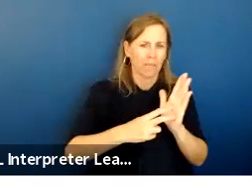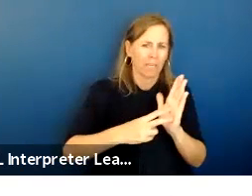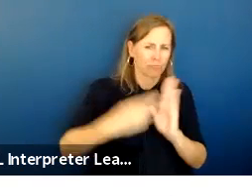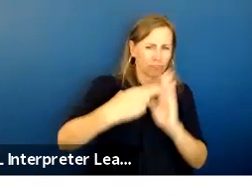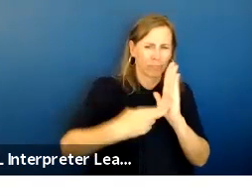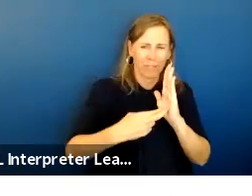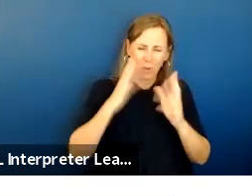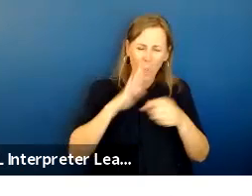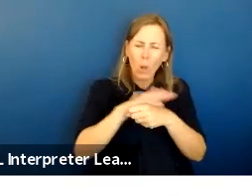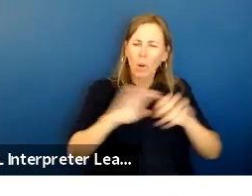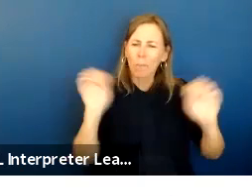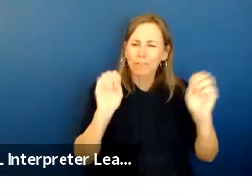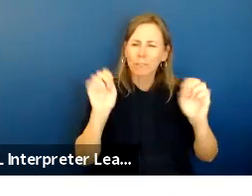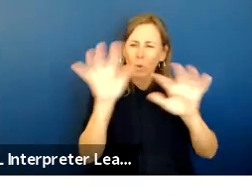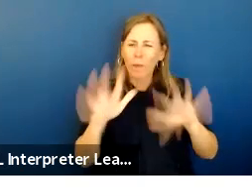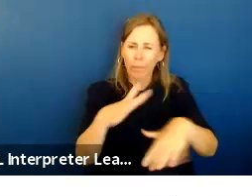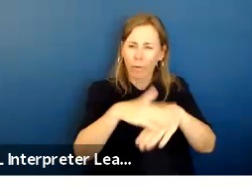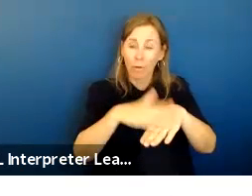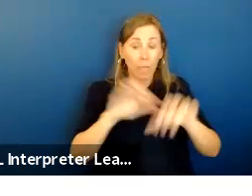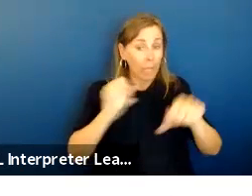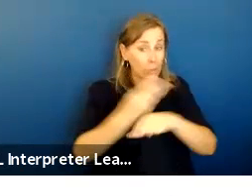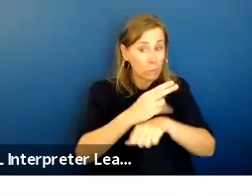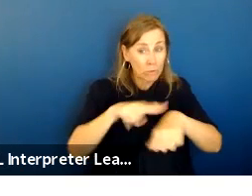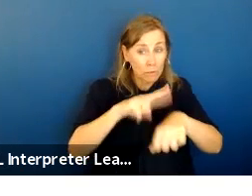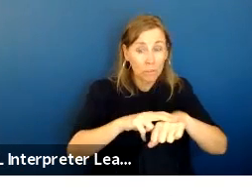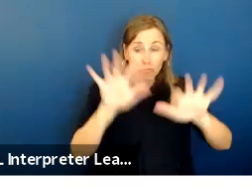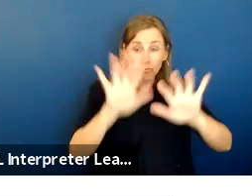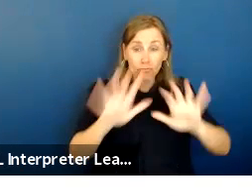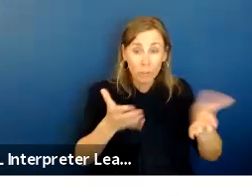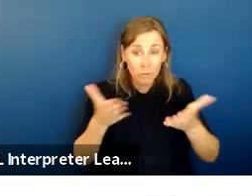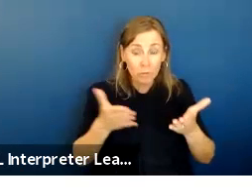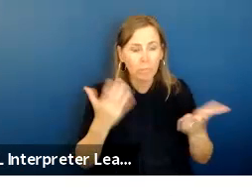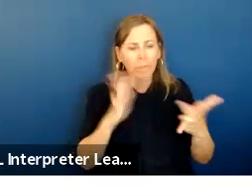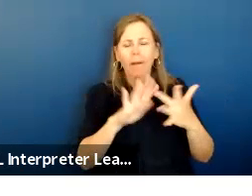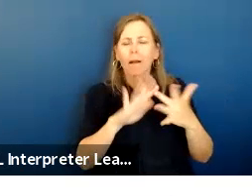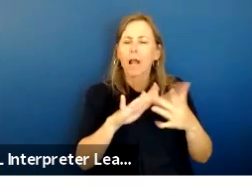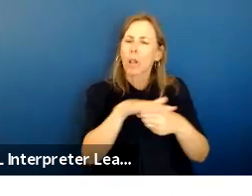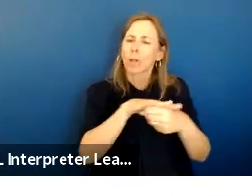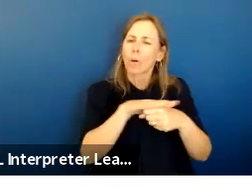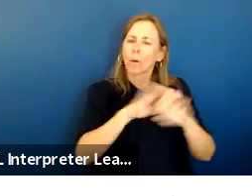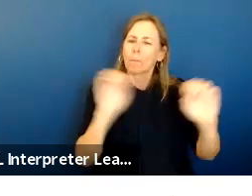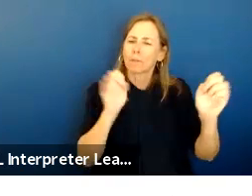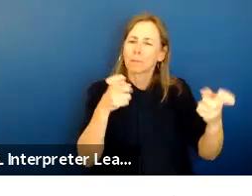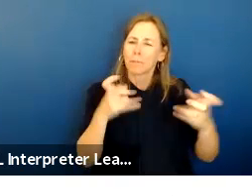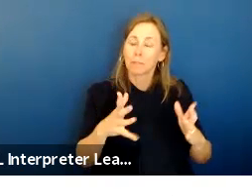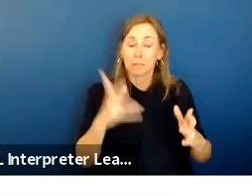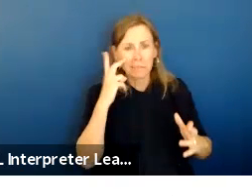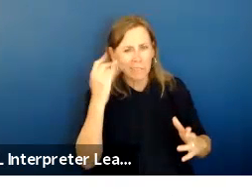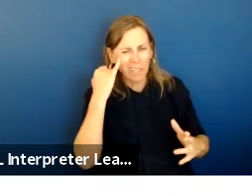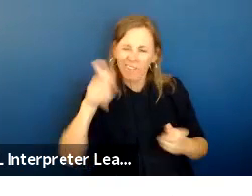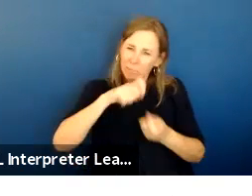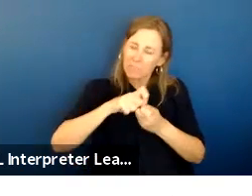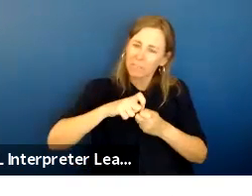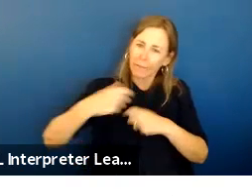either through the National Weather Service or contact your local emergency manager to find out if they have a specific alert service for the